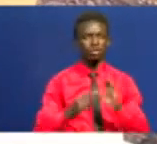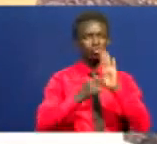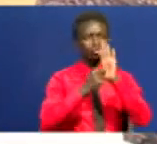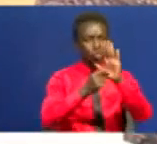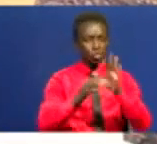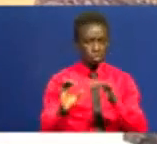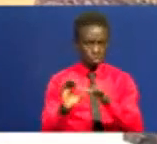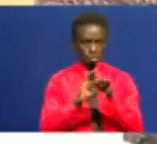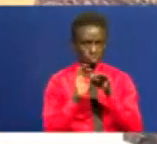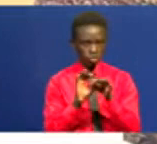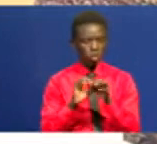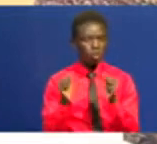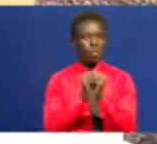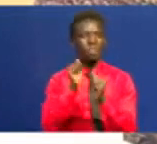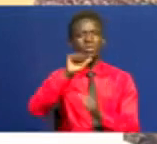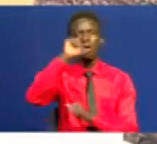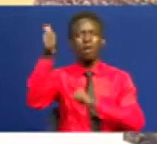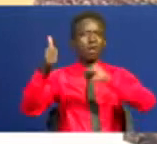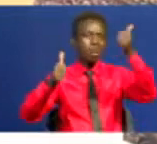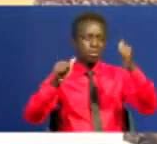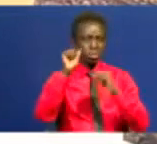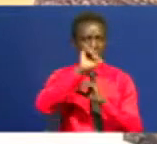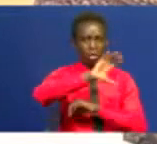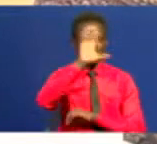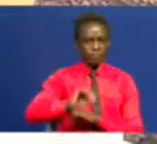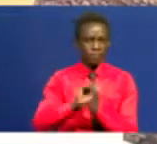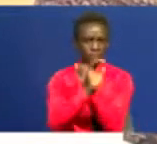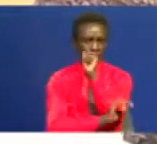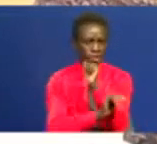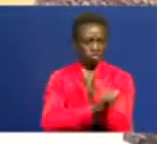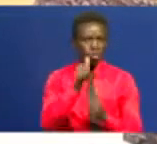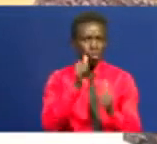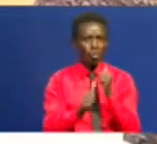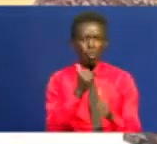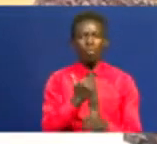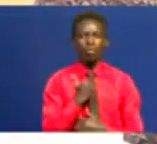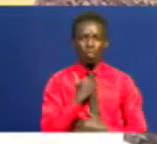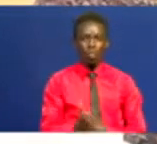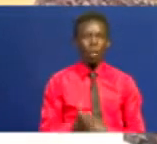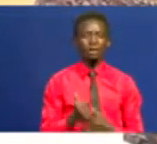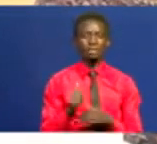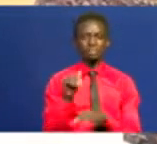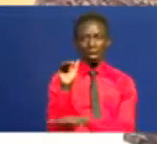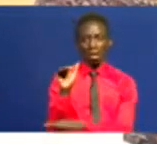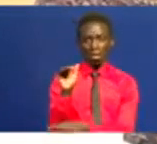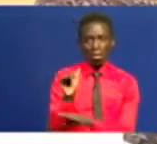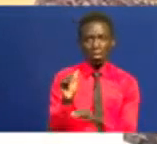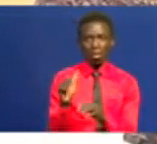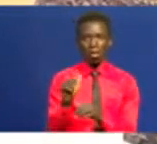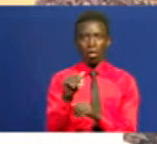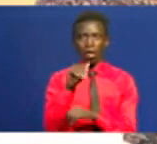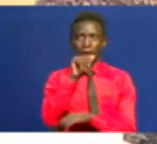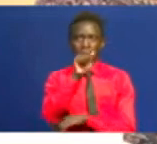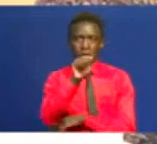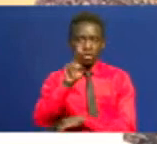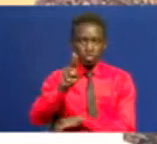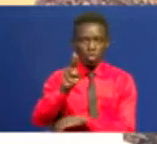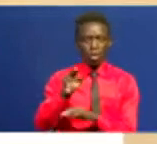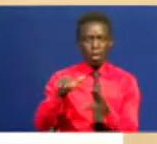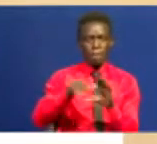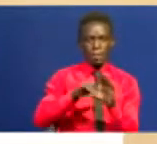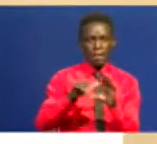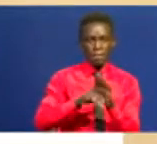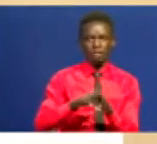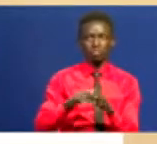unity with other African countries that are urging the African Union member states to ban the